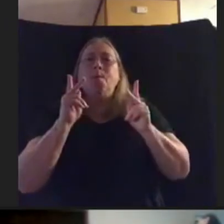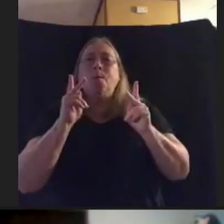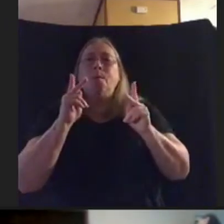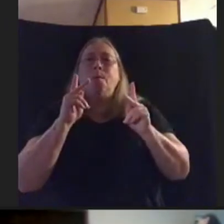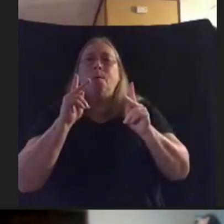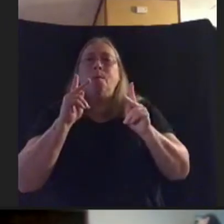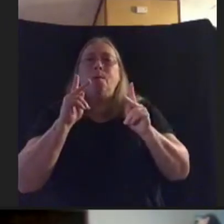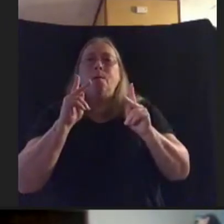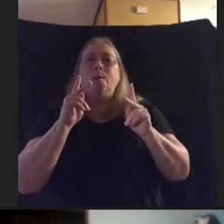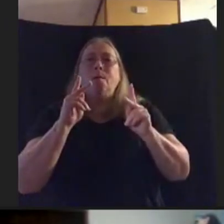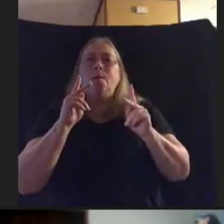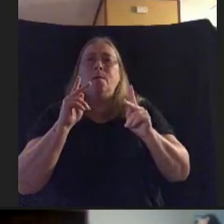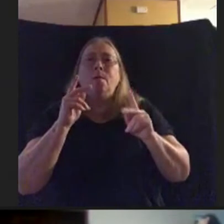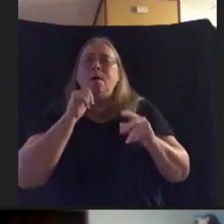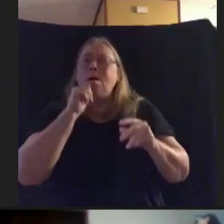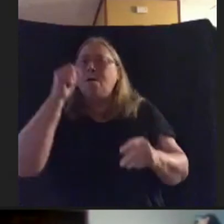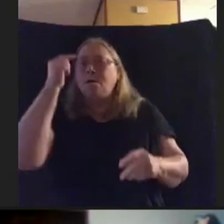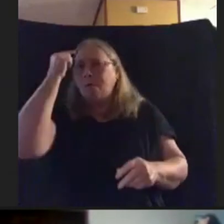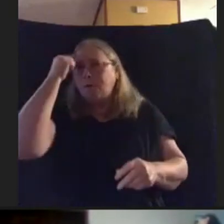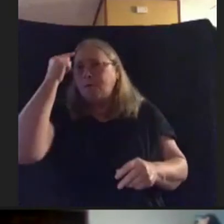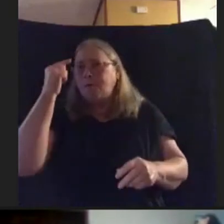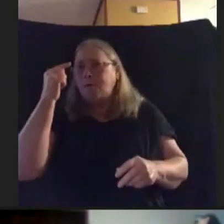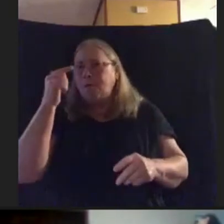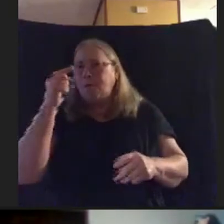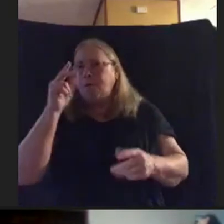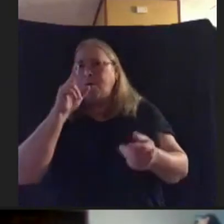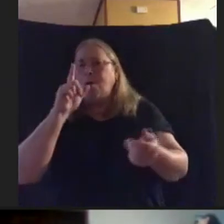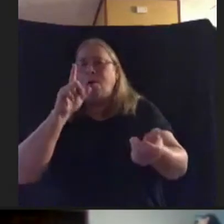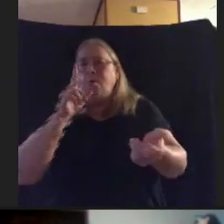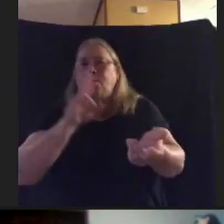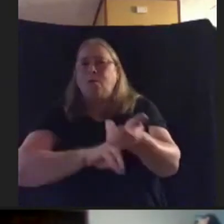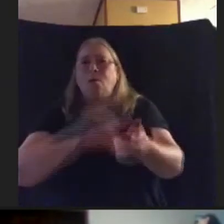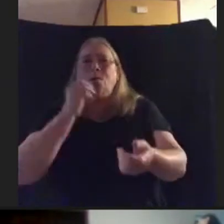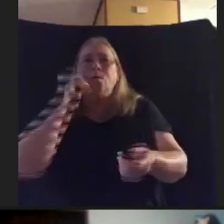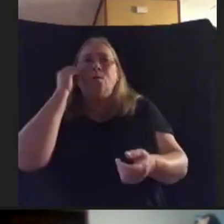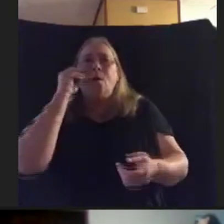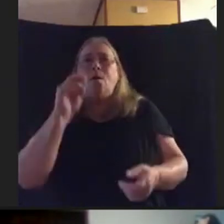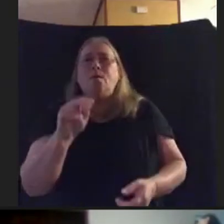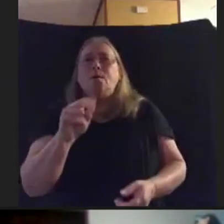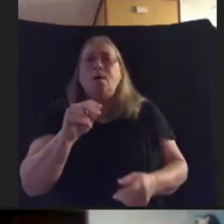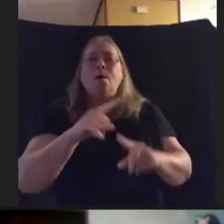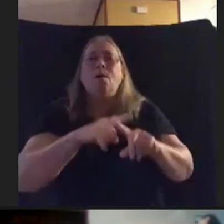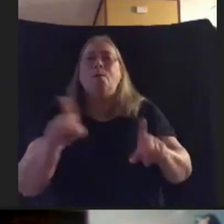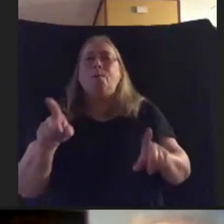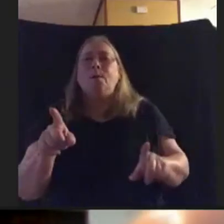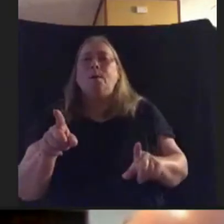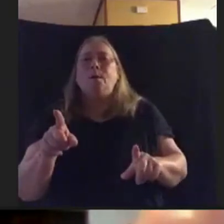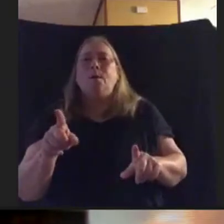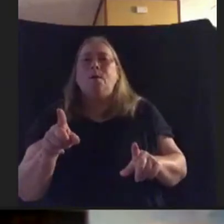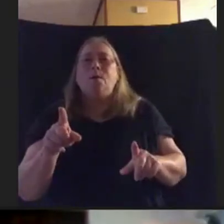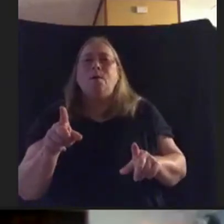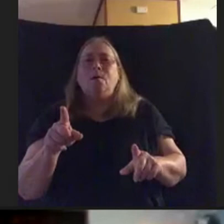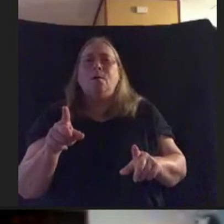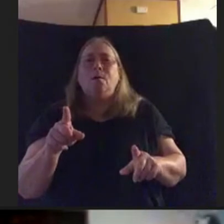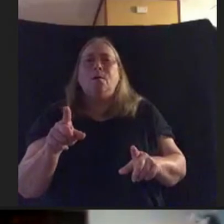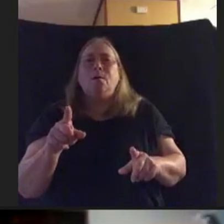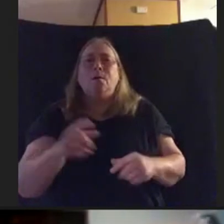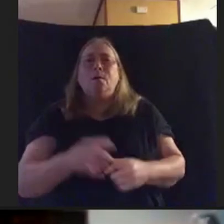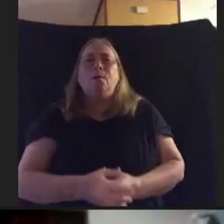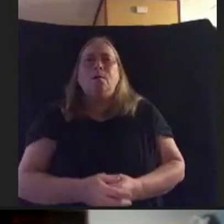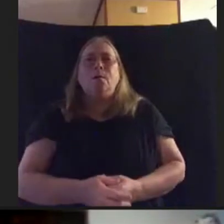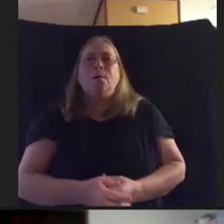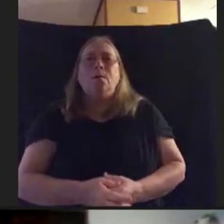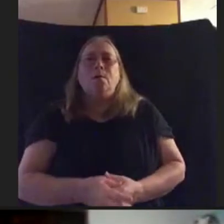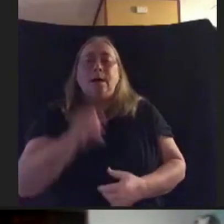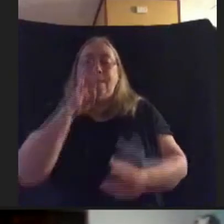it. Now, I don't think that they were part of the long-term care partnership. That's part of the question too. right. But they, if they meet the criteria, they do